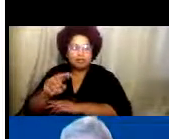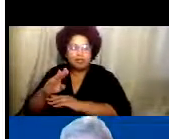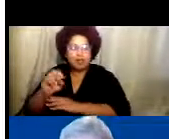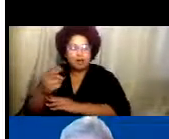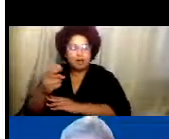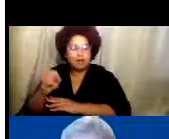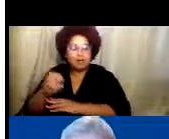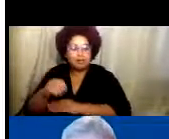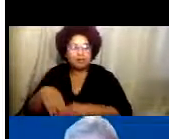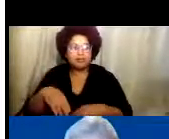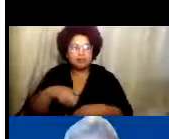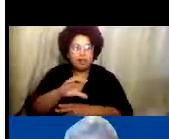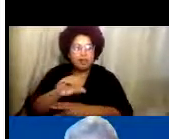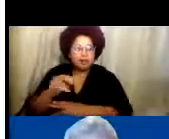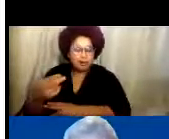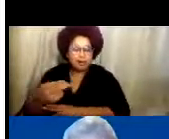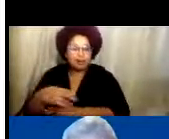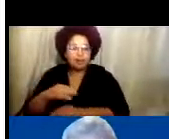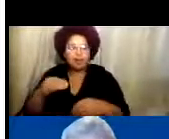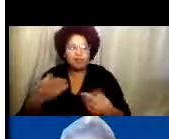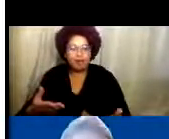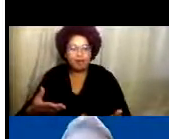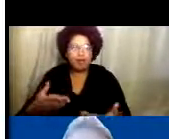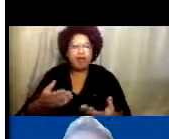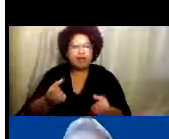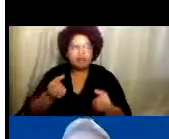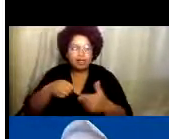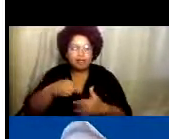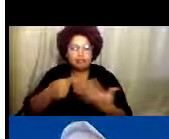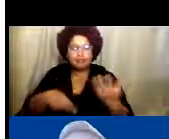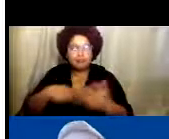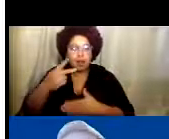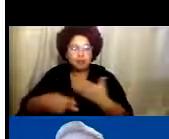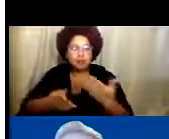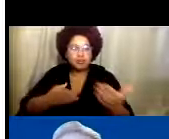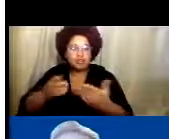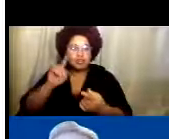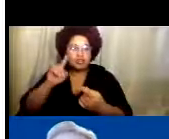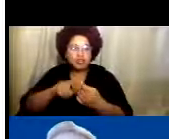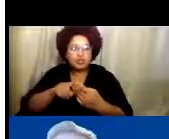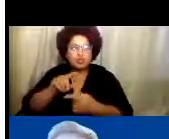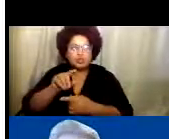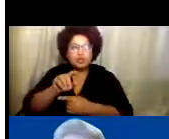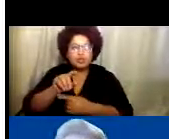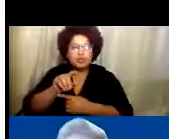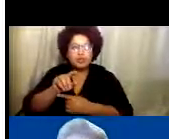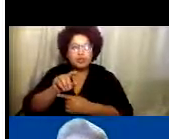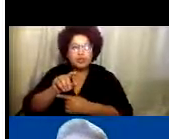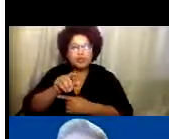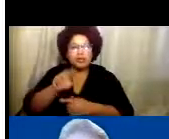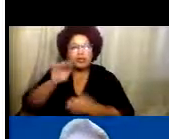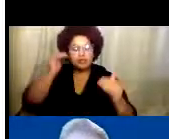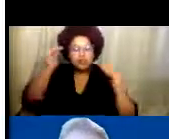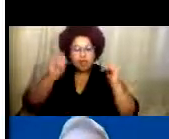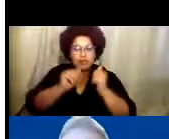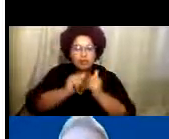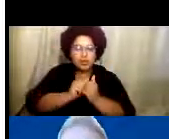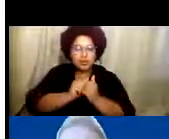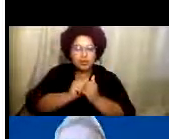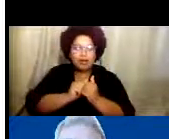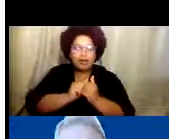and services in Alameda County and Contra Costa County to adults with intellectual and developmental disabilities. I'm happy to be